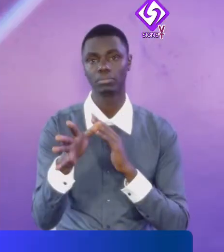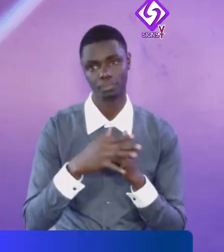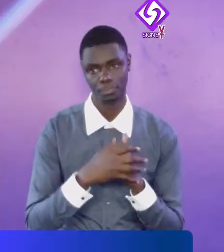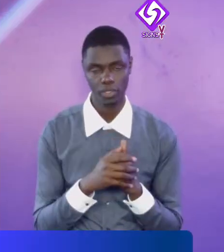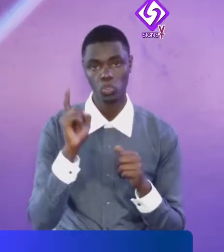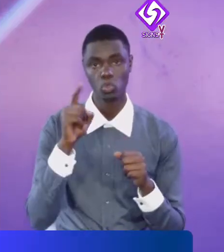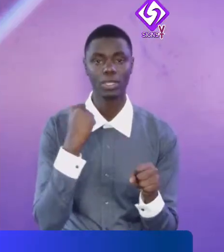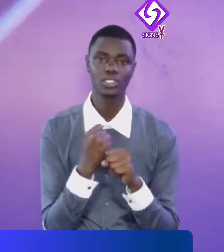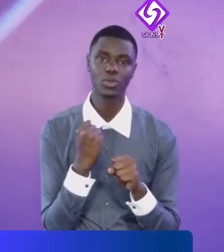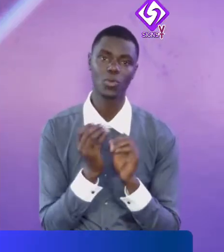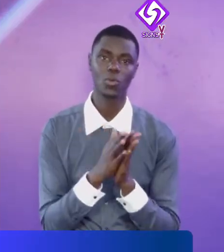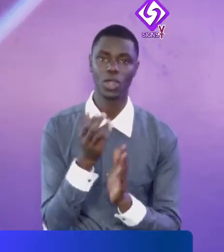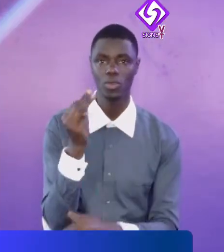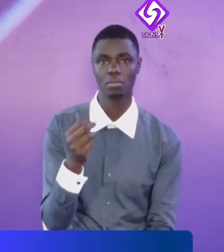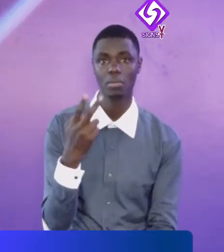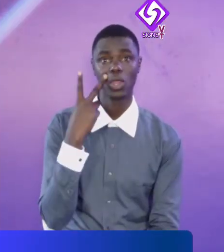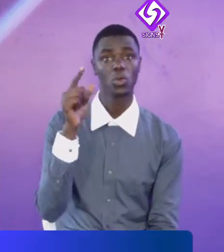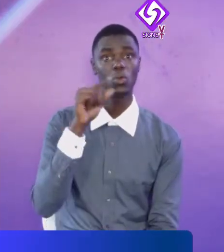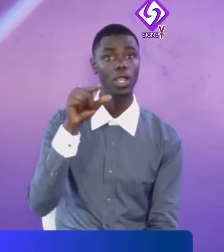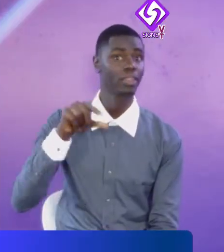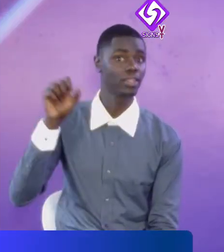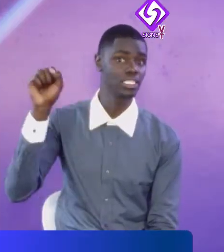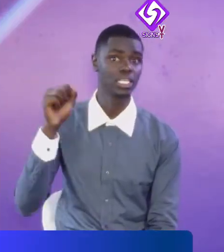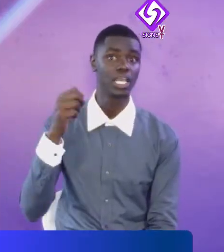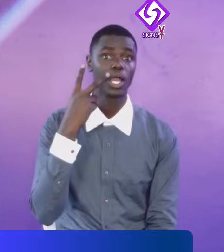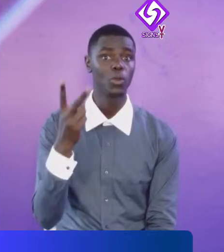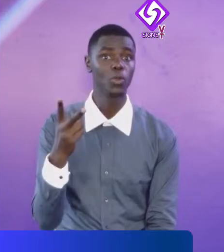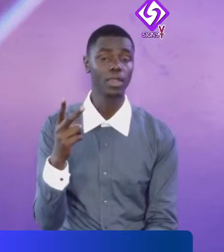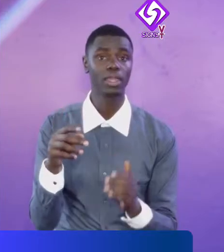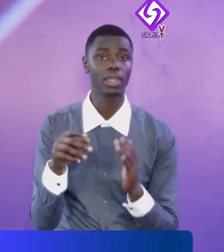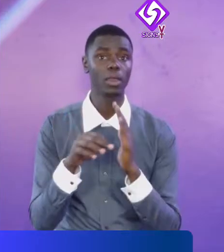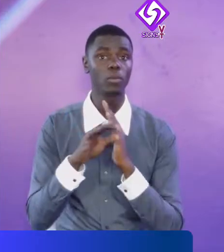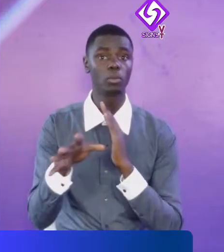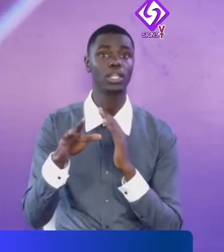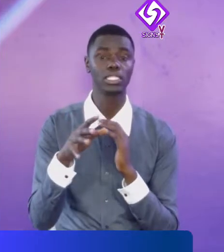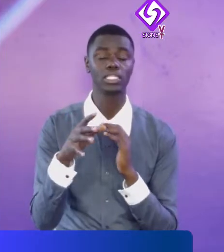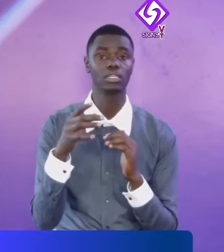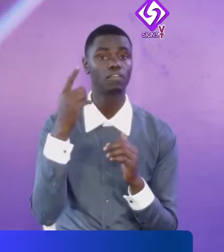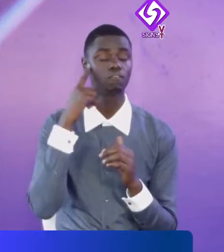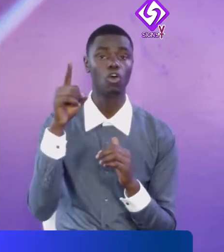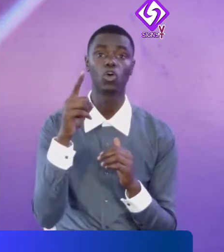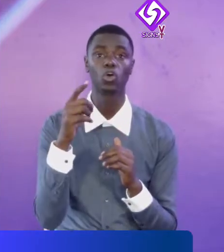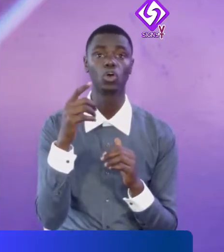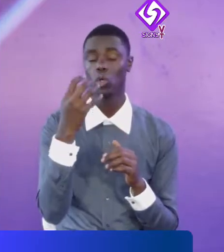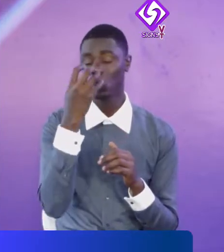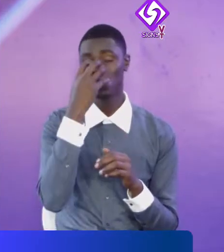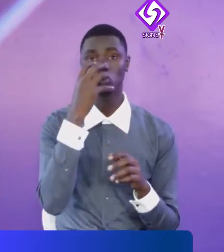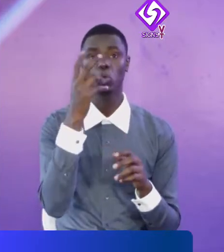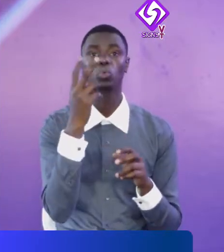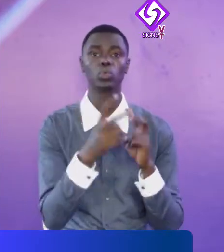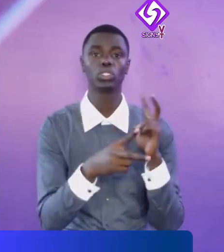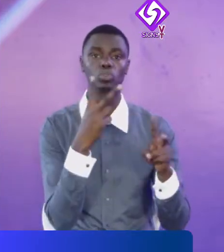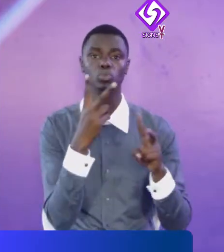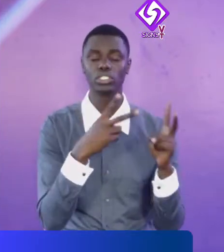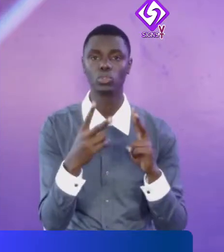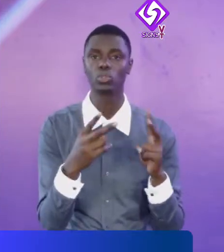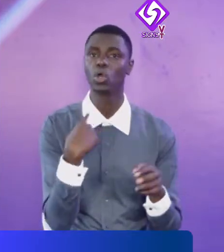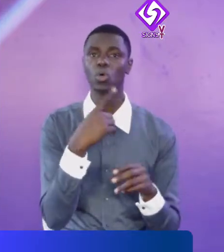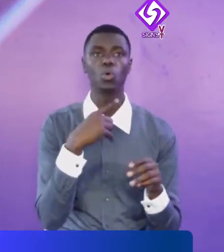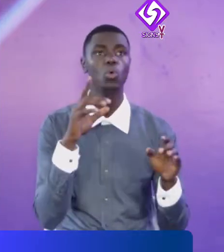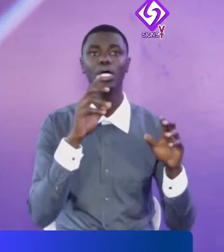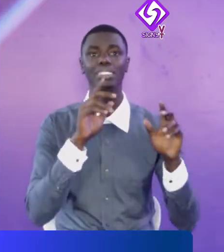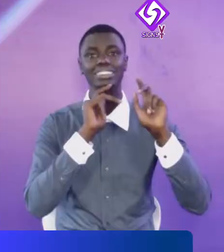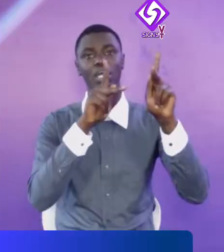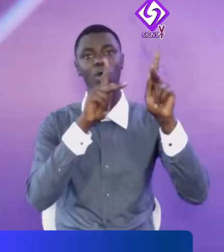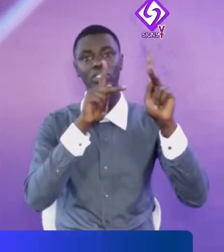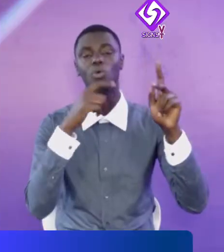them. Look at the Gen Z, look at the popularity for William Ruto in 2022. Who are shouting? Who are dancing? Who